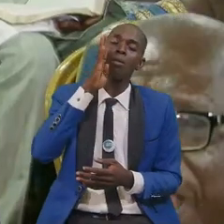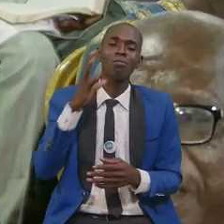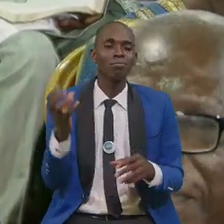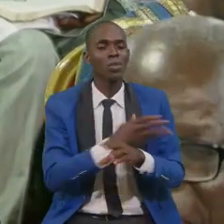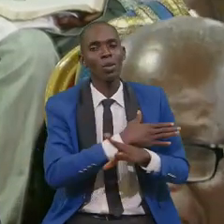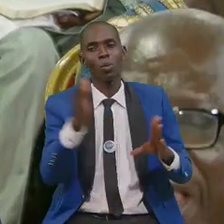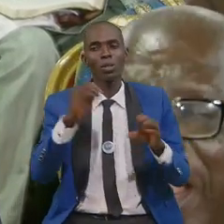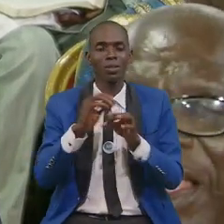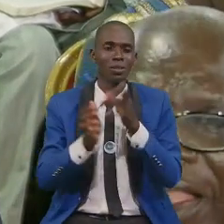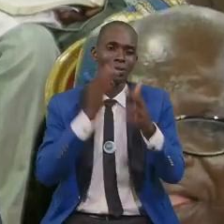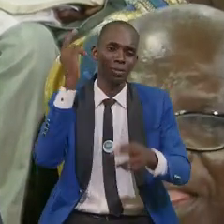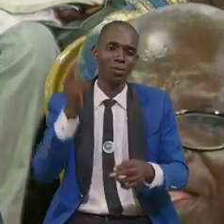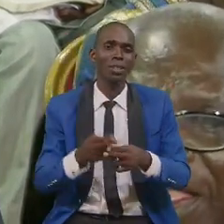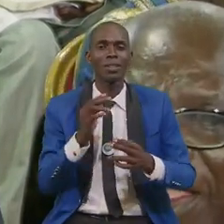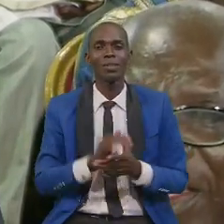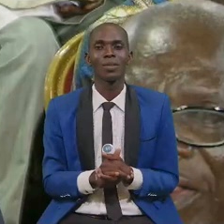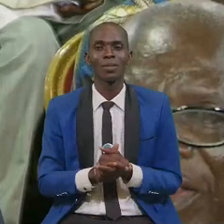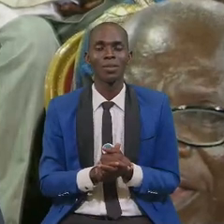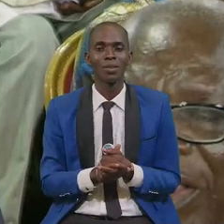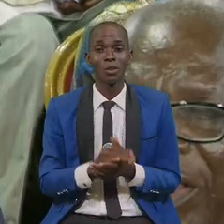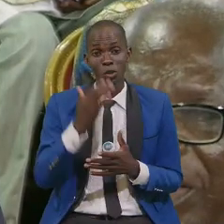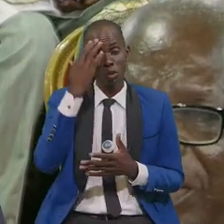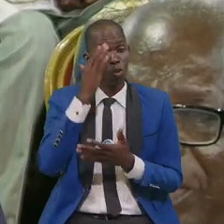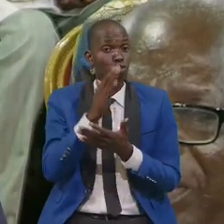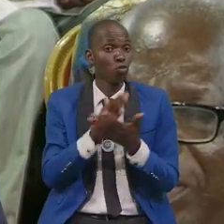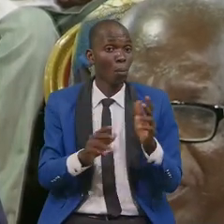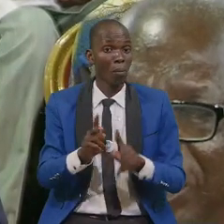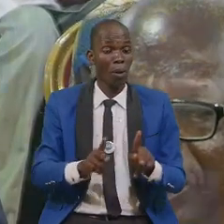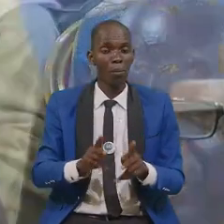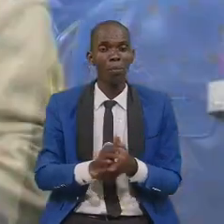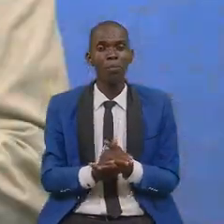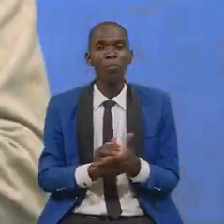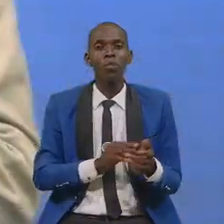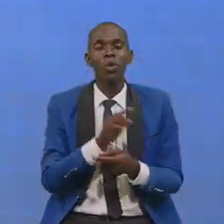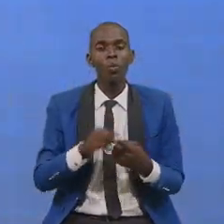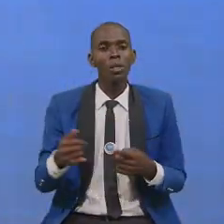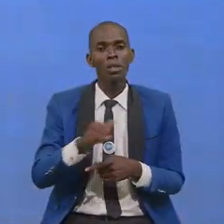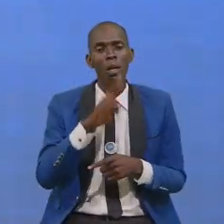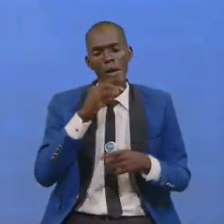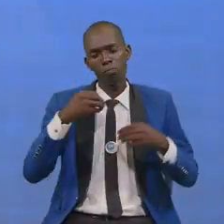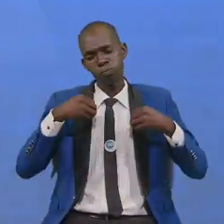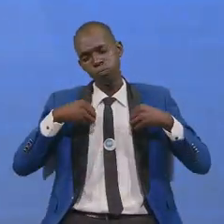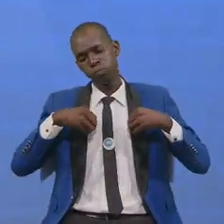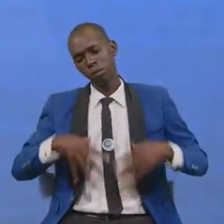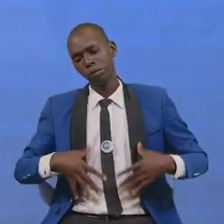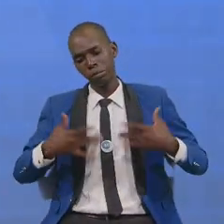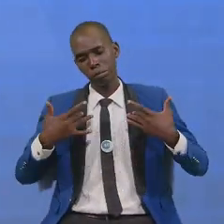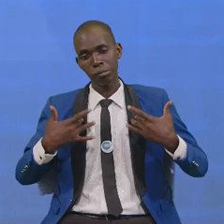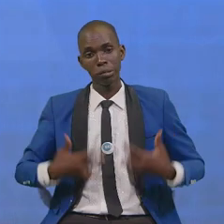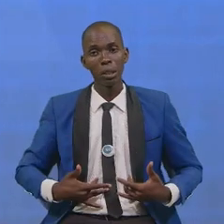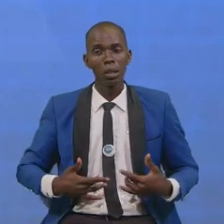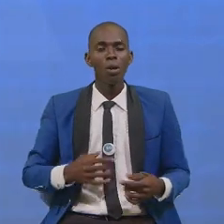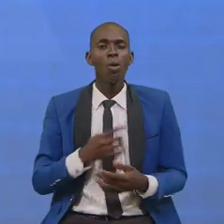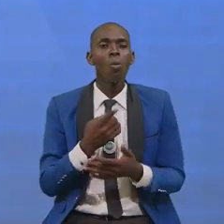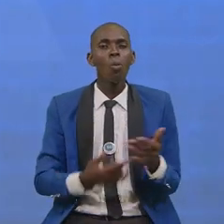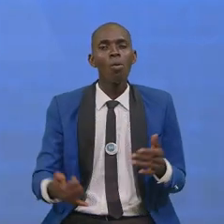name. You know, some people, when they are depressed and despair, what they do